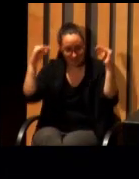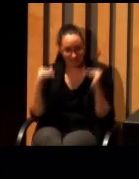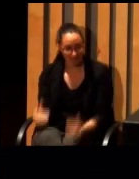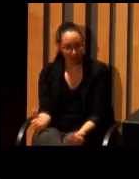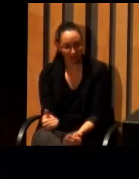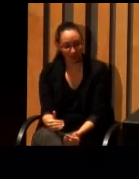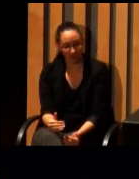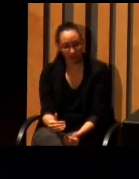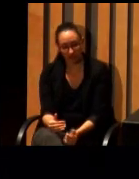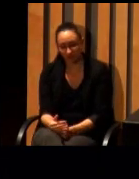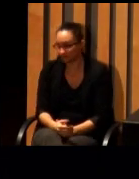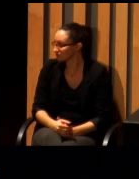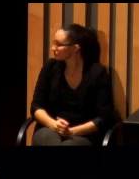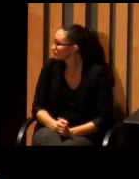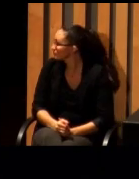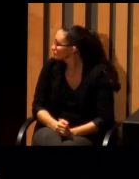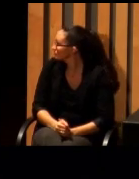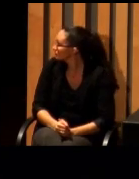And